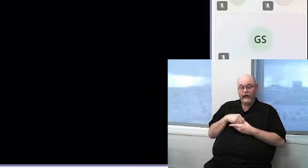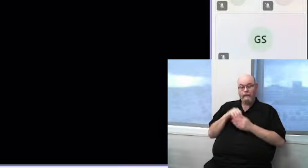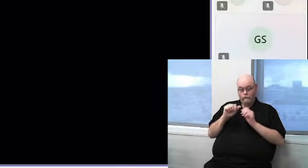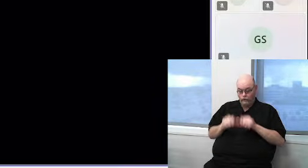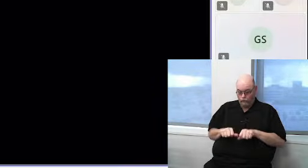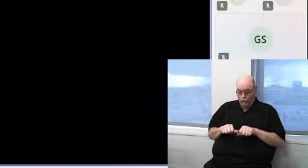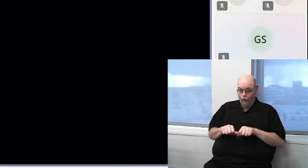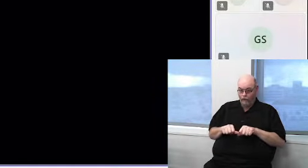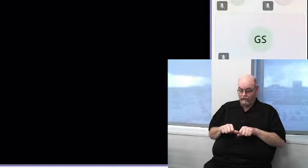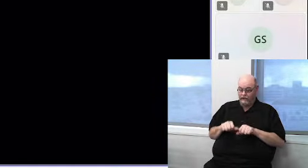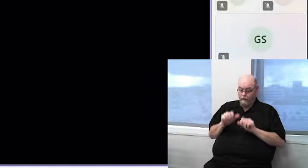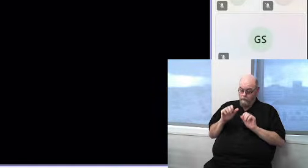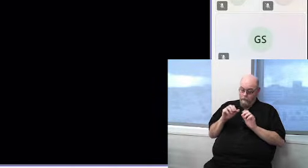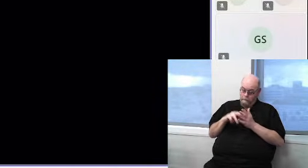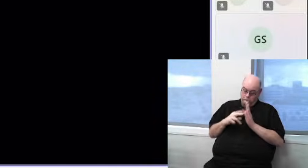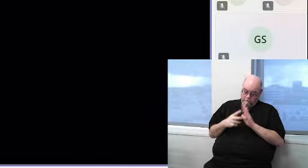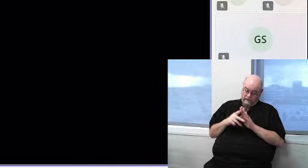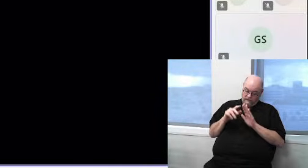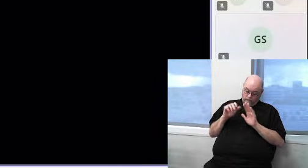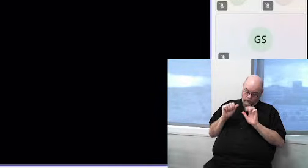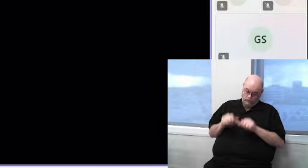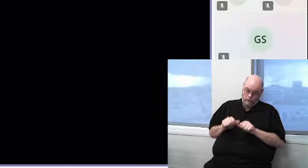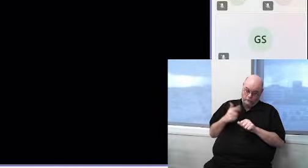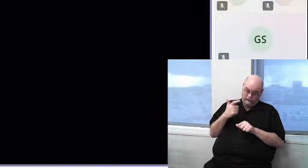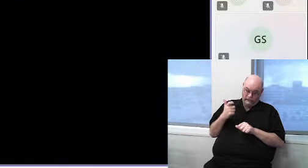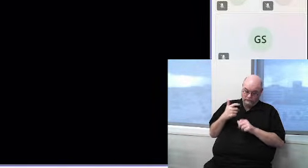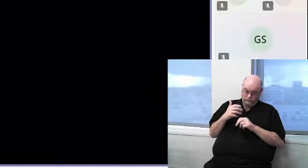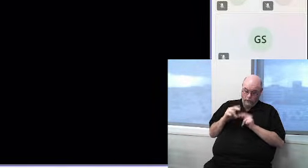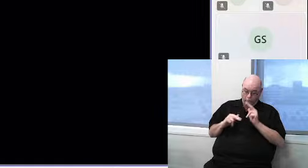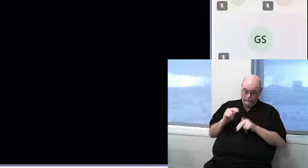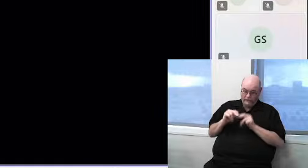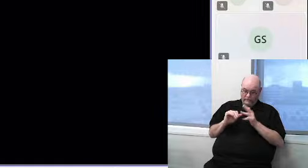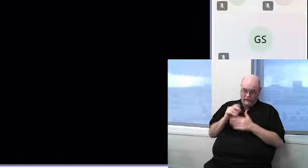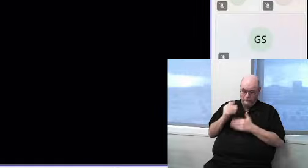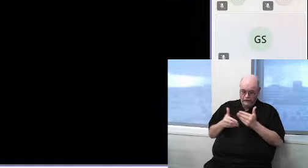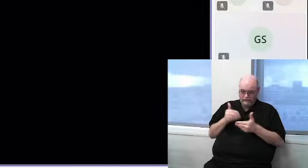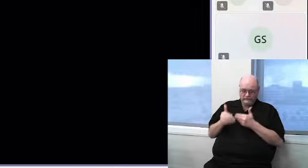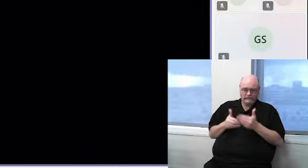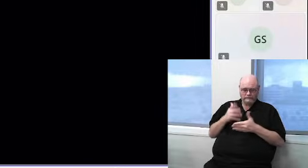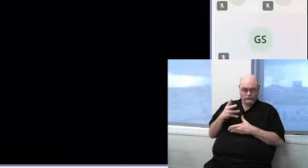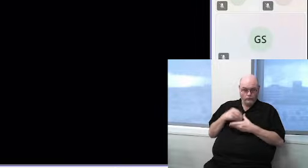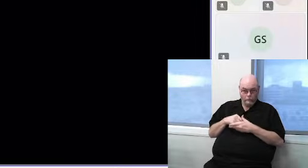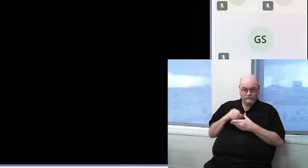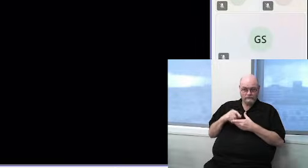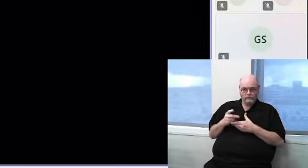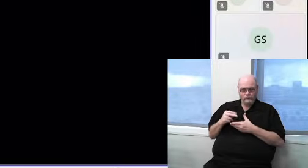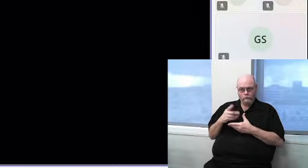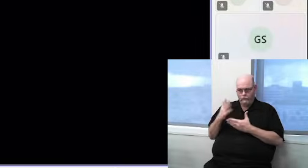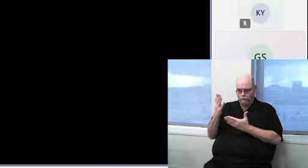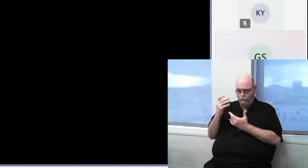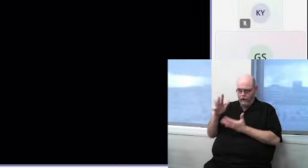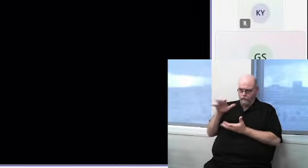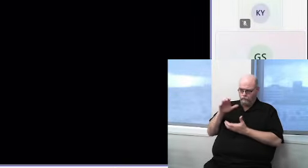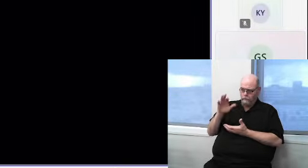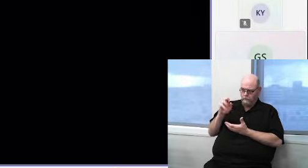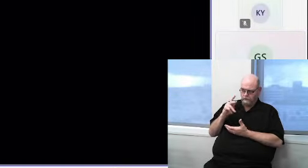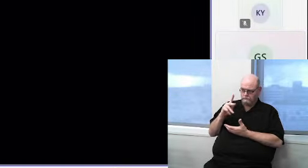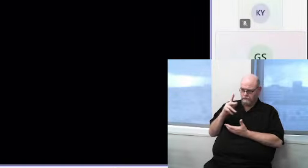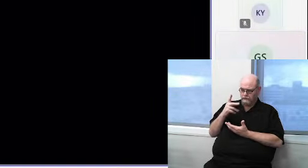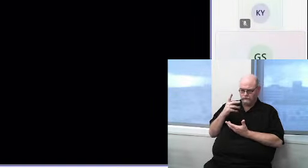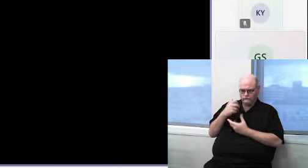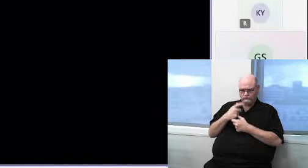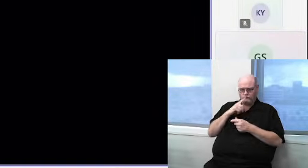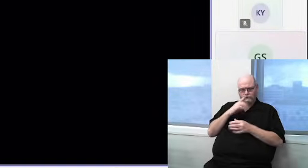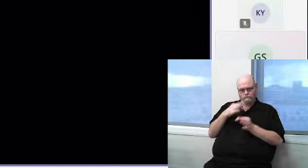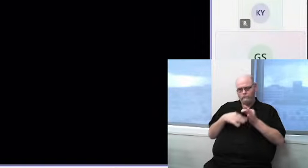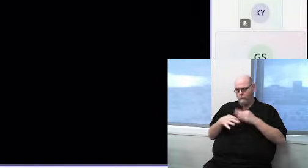not included, and we could, right, we use the word could because we're in the process of building that process, we can incorporate it. So we seek that